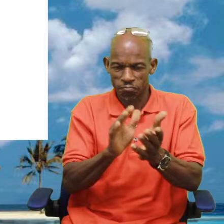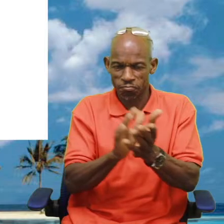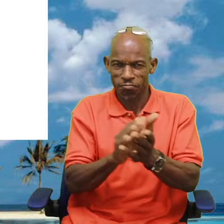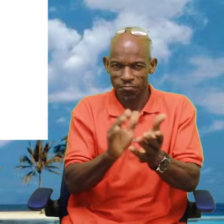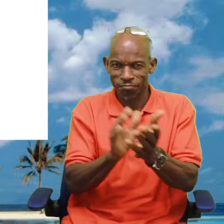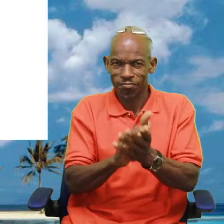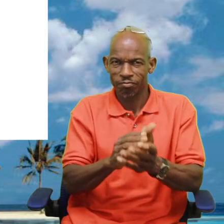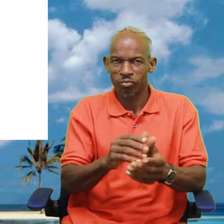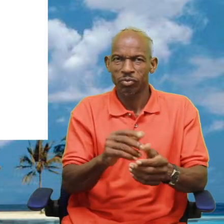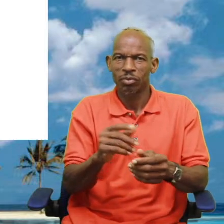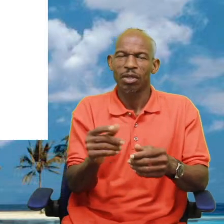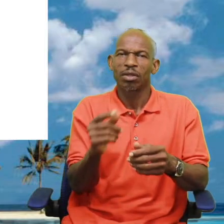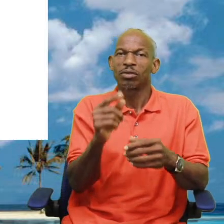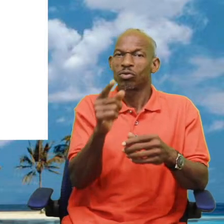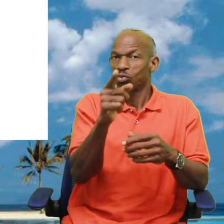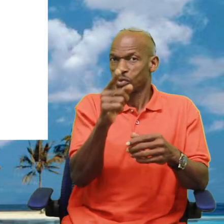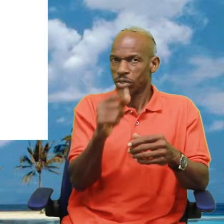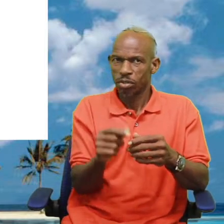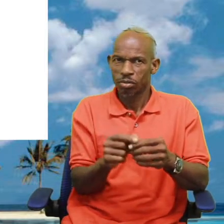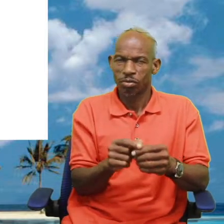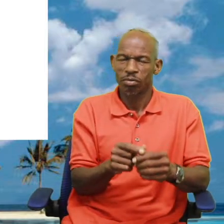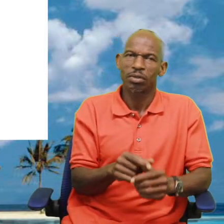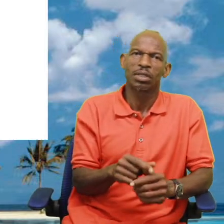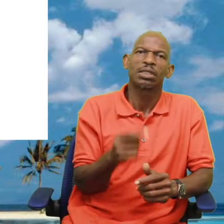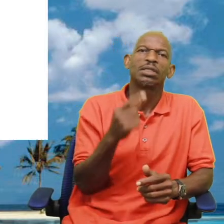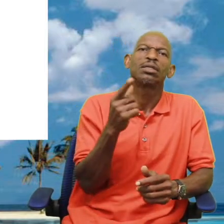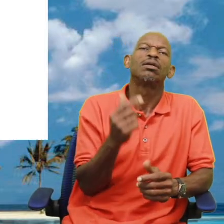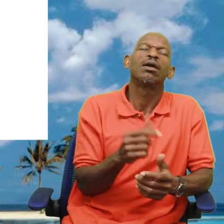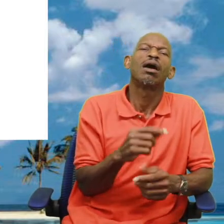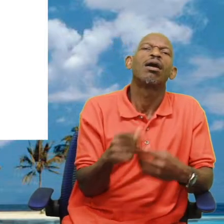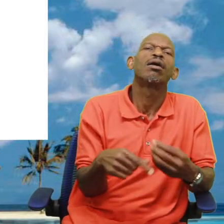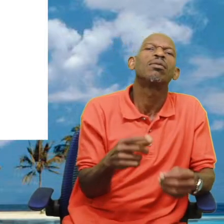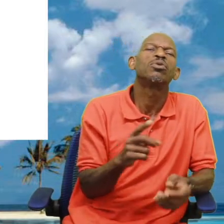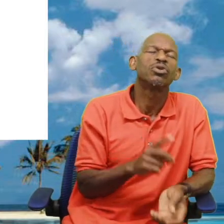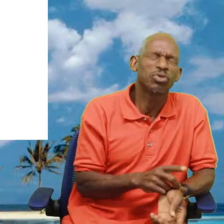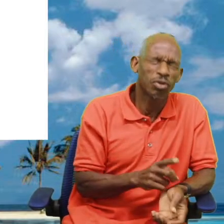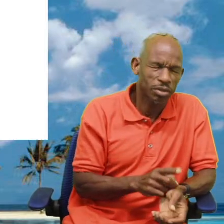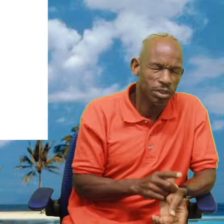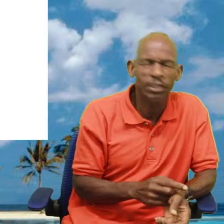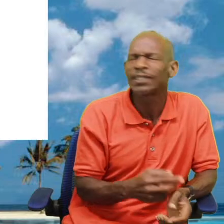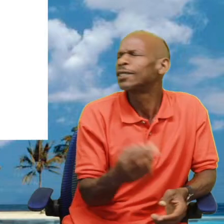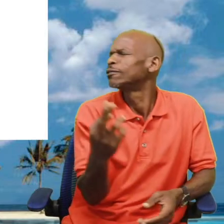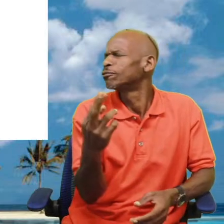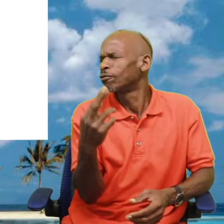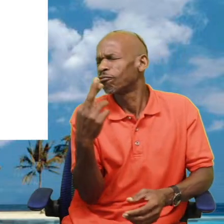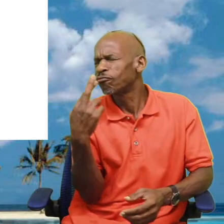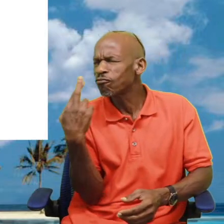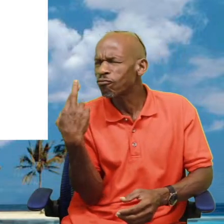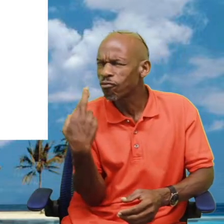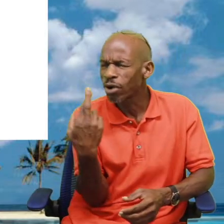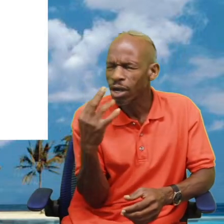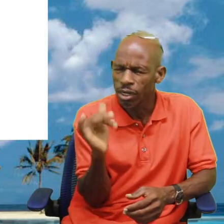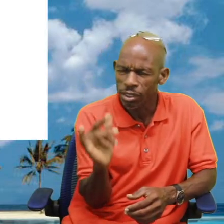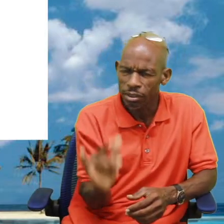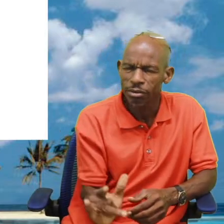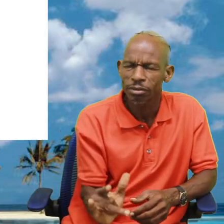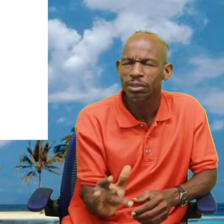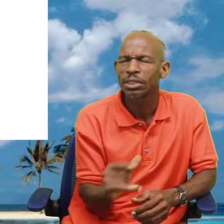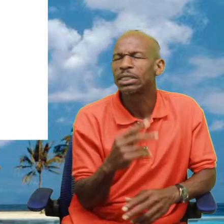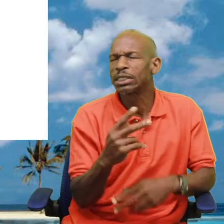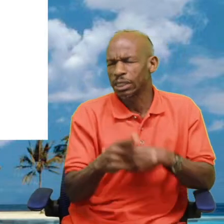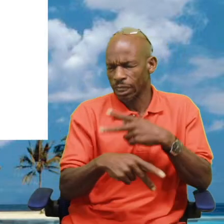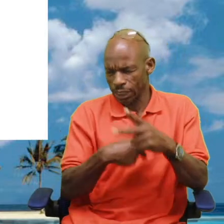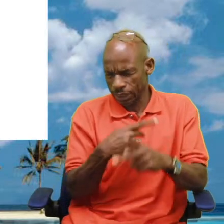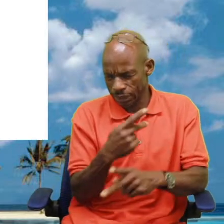So when somebody tell you about this doctor being friendly, kind, and so on, you all